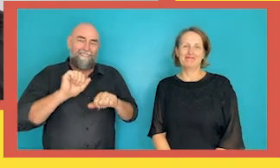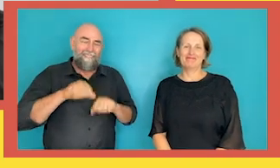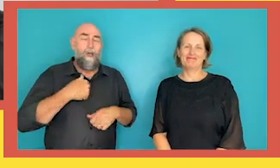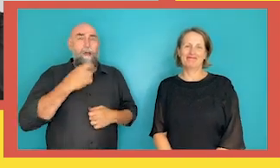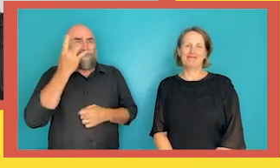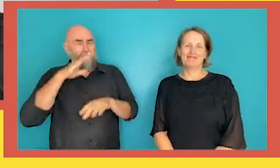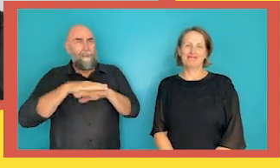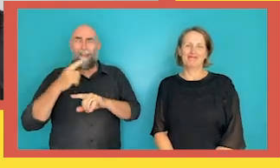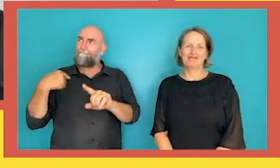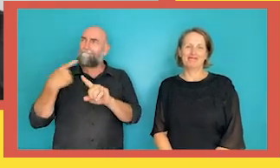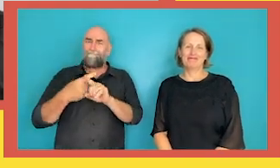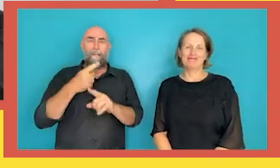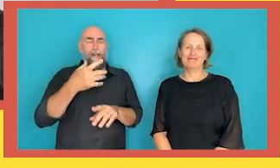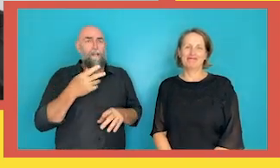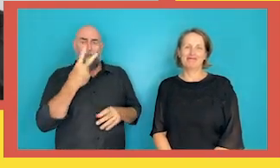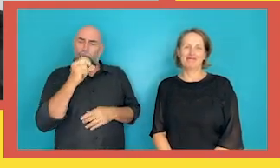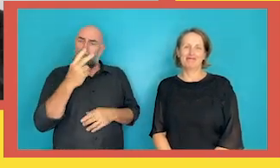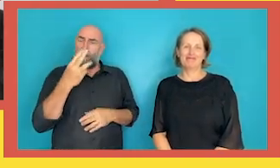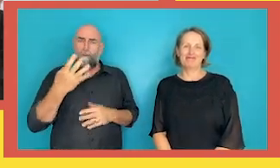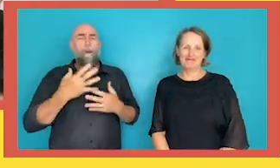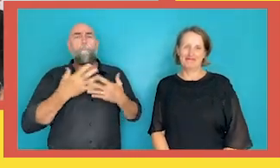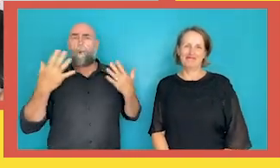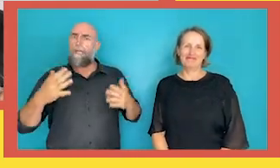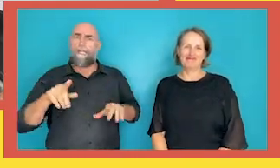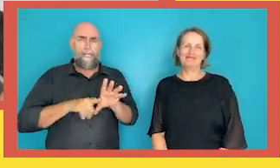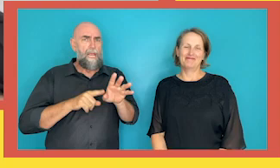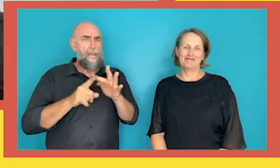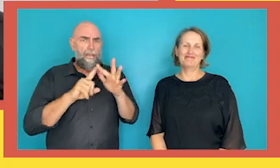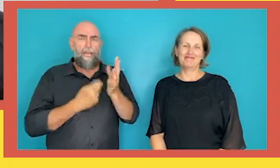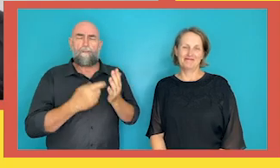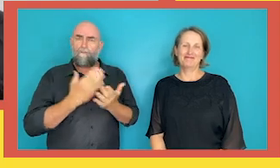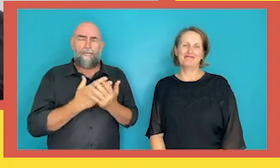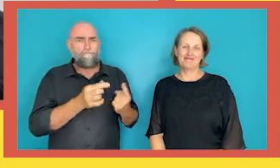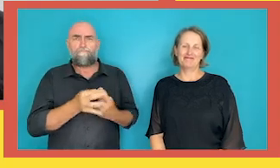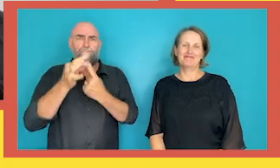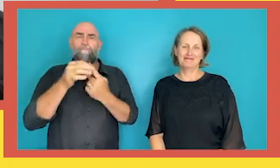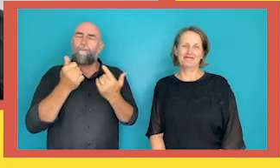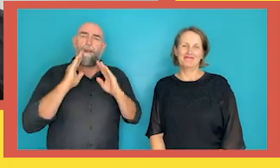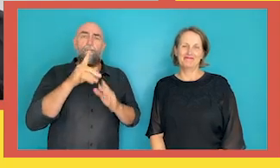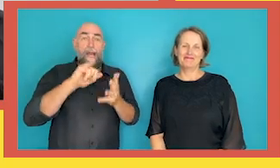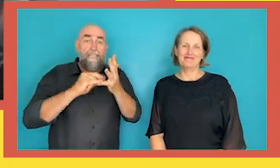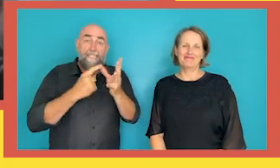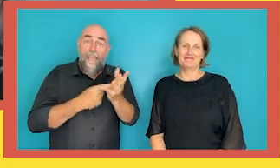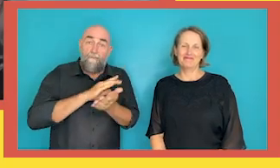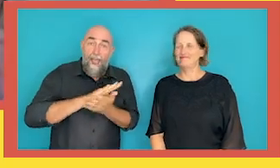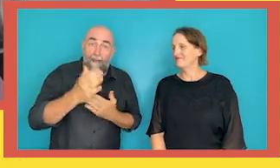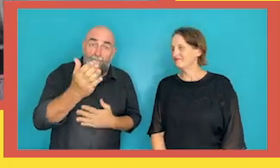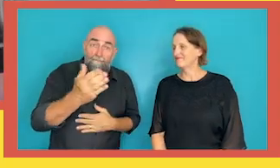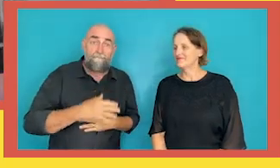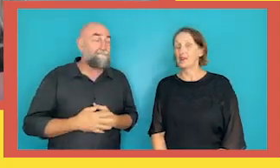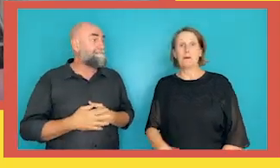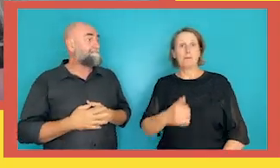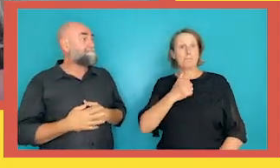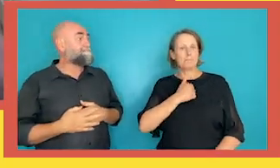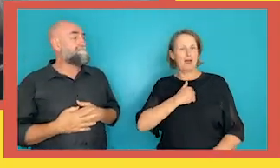about that. That's been a massive year, and that was a real highlight as well. Sarah Rose. My You